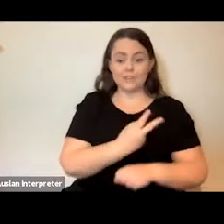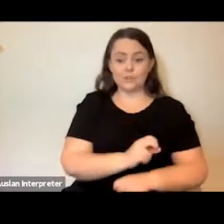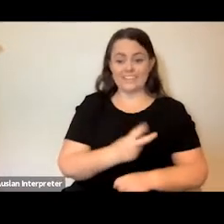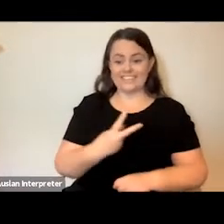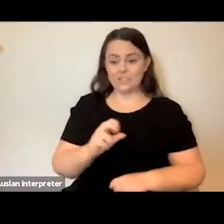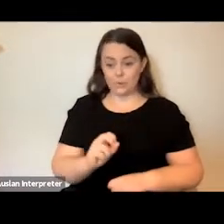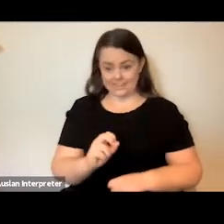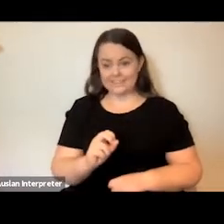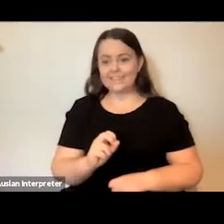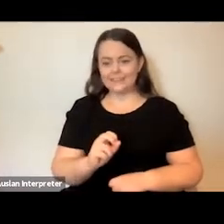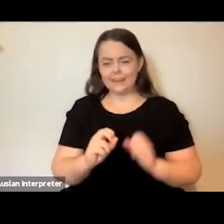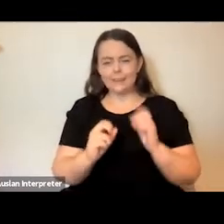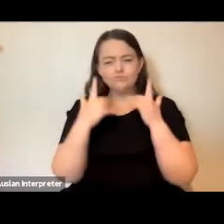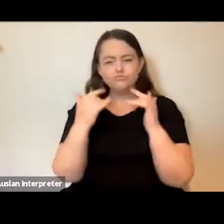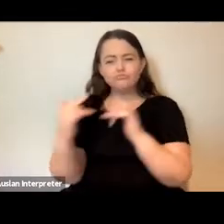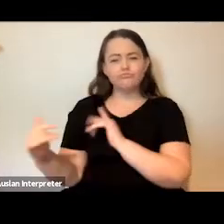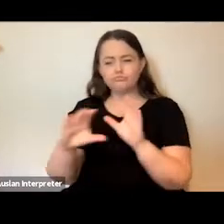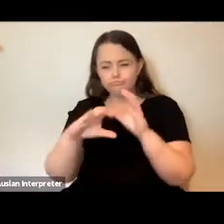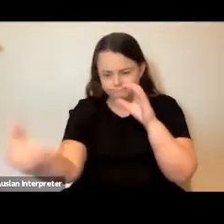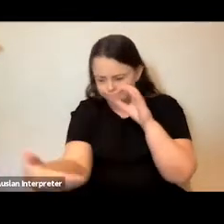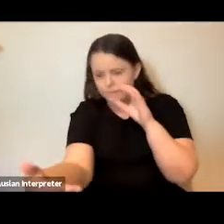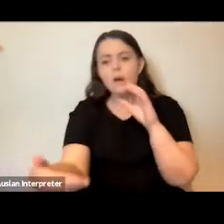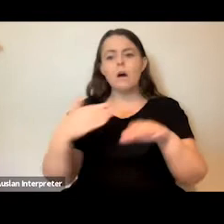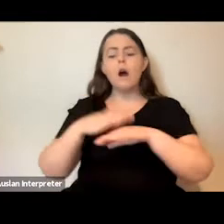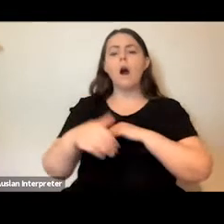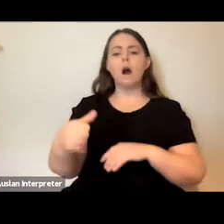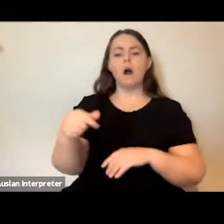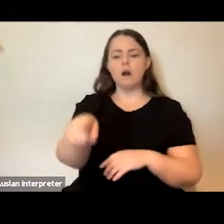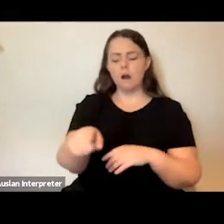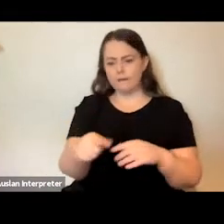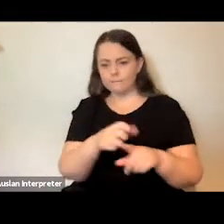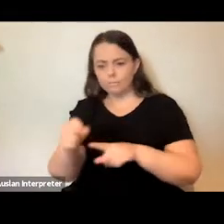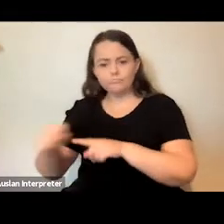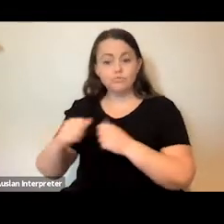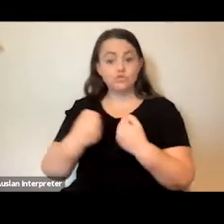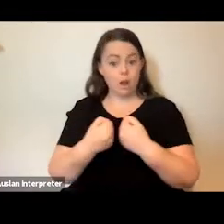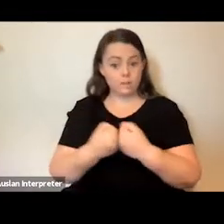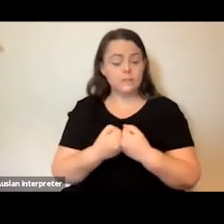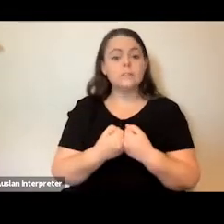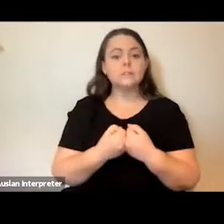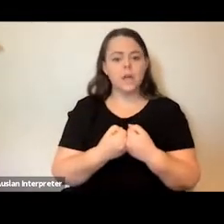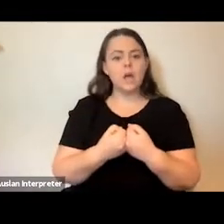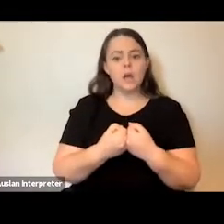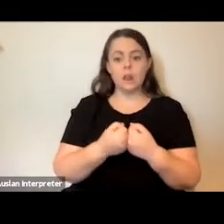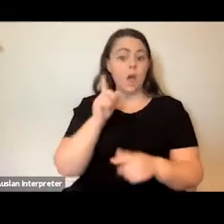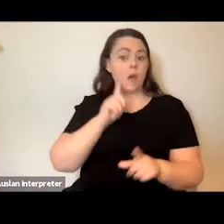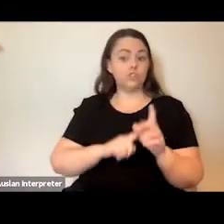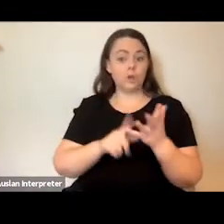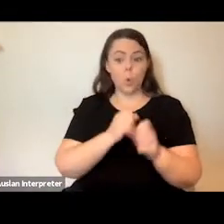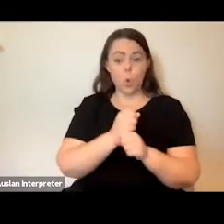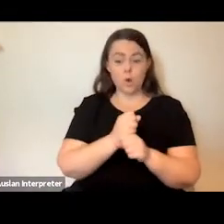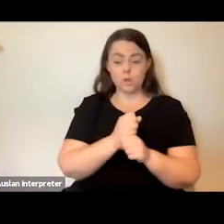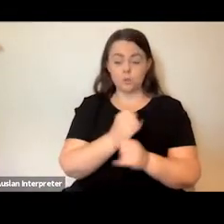consumption of methamphetamine increased between August and December of 2020, which indicates a